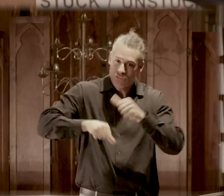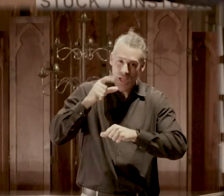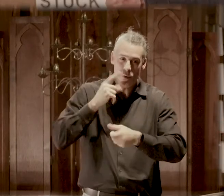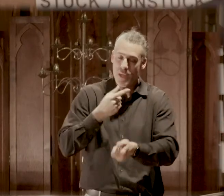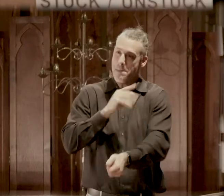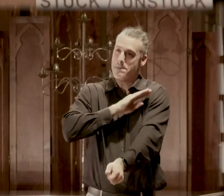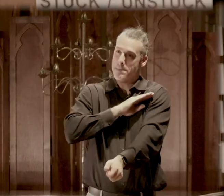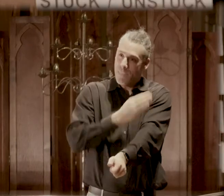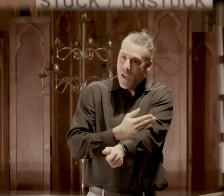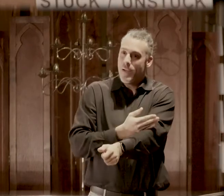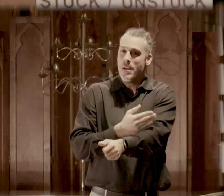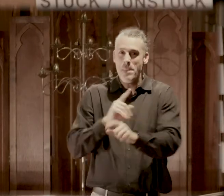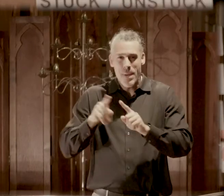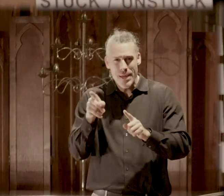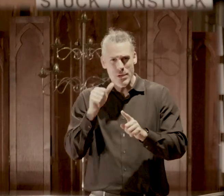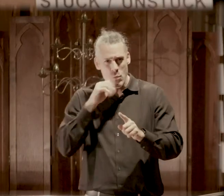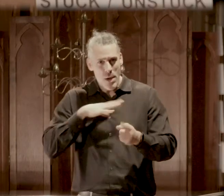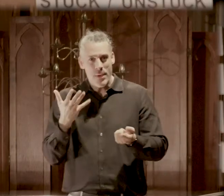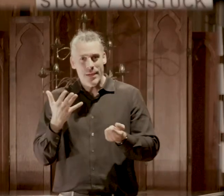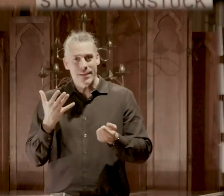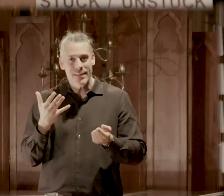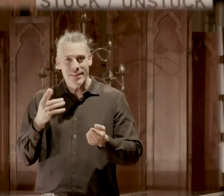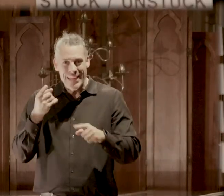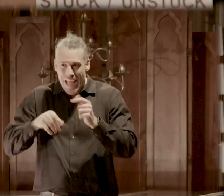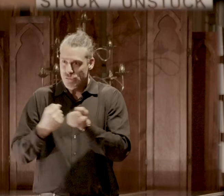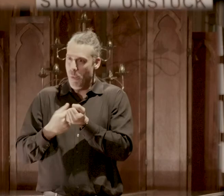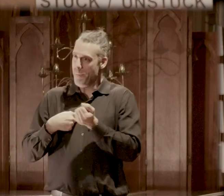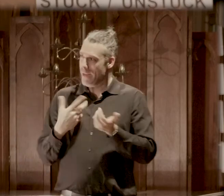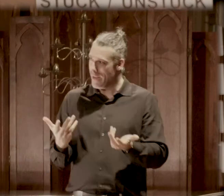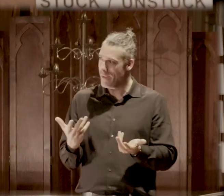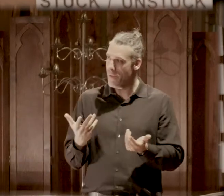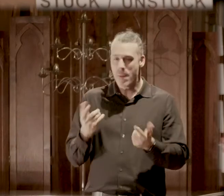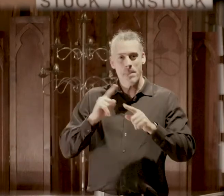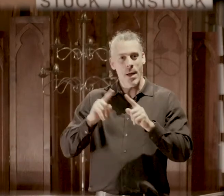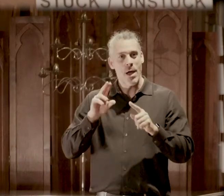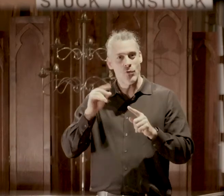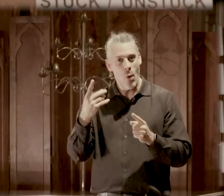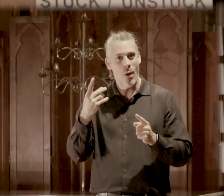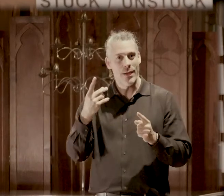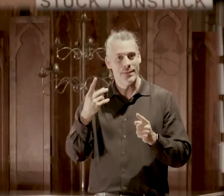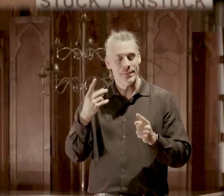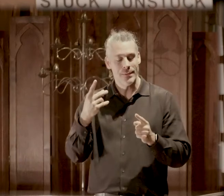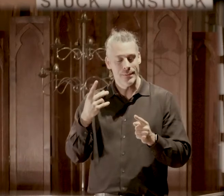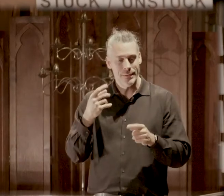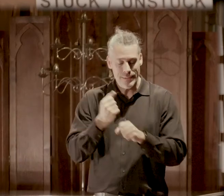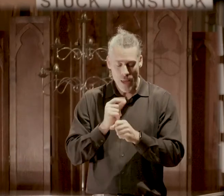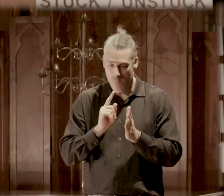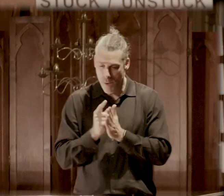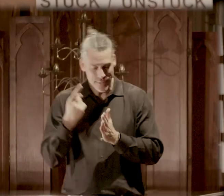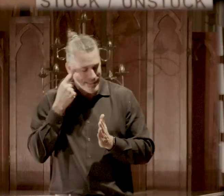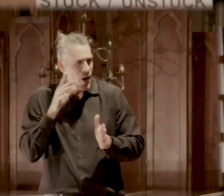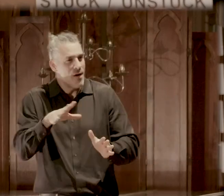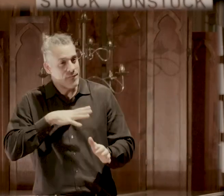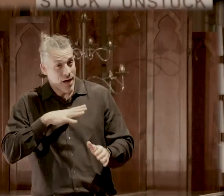like empowered, and like none of you bitches could have been like, well, fuck with that. Like, no one took a second to like,